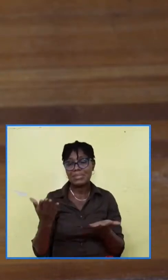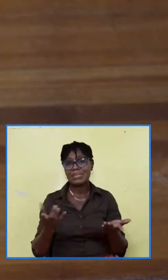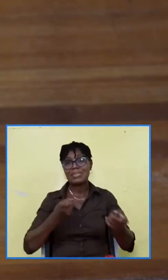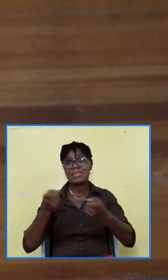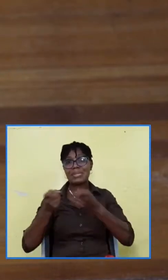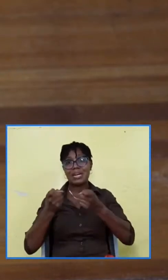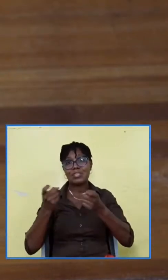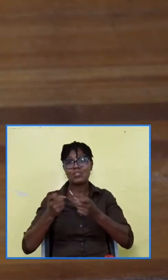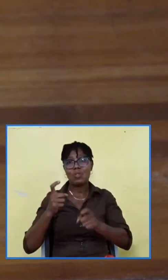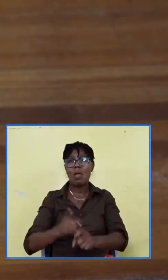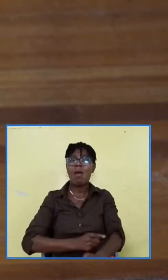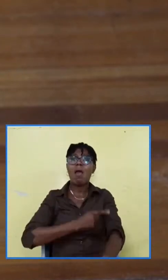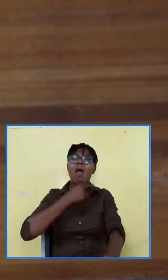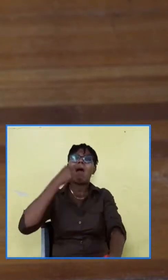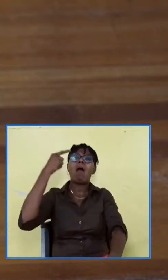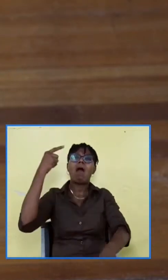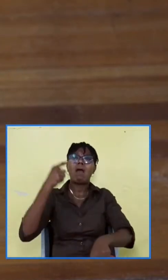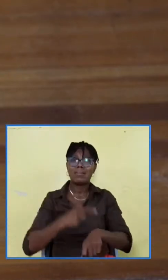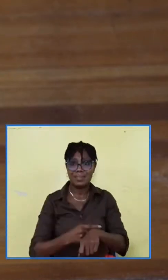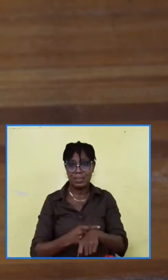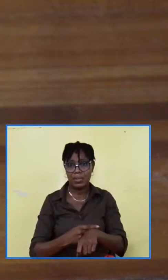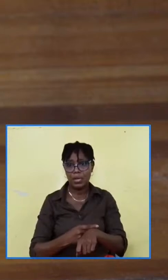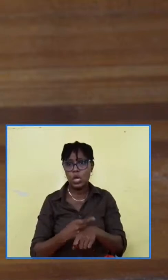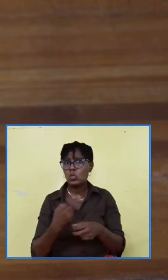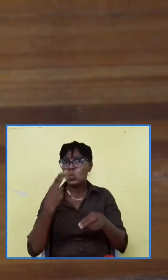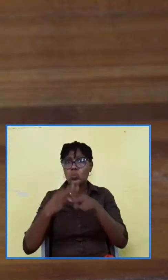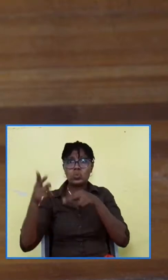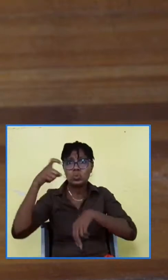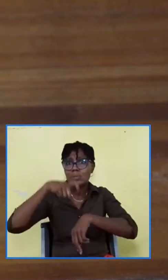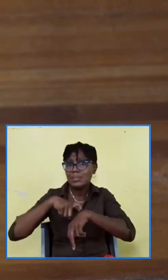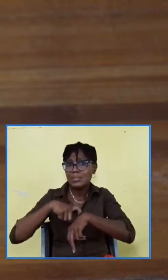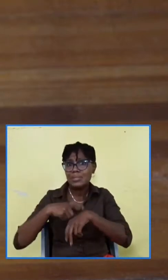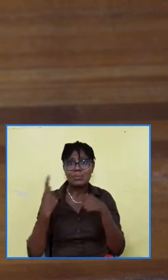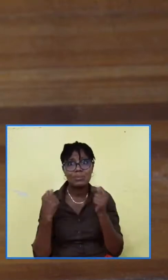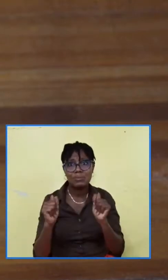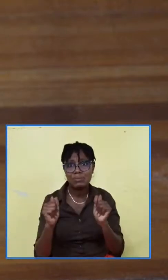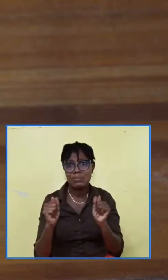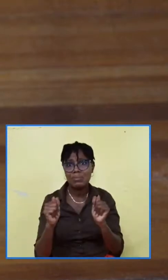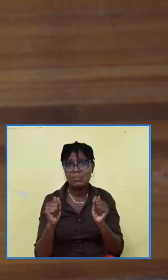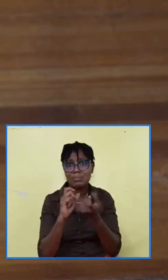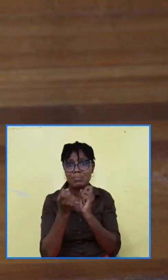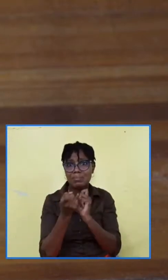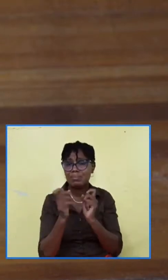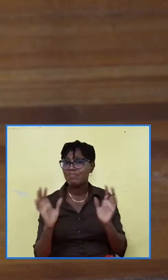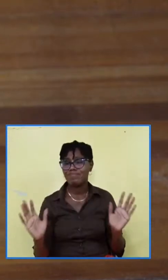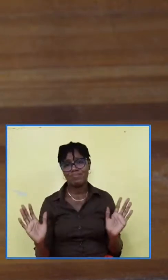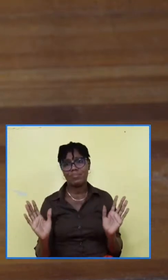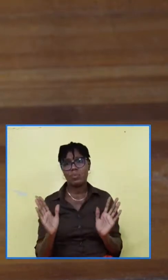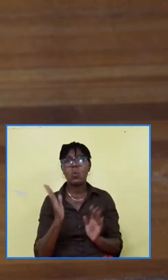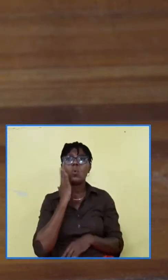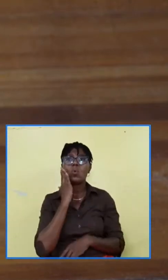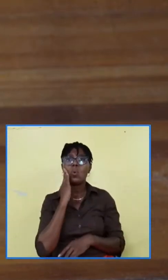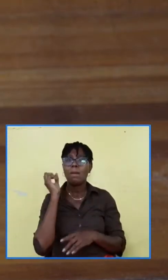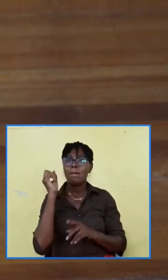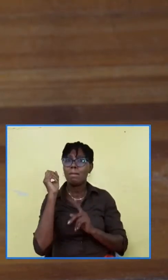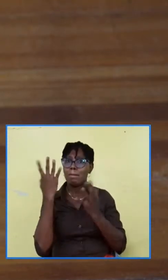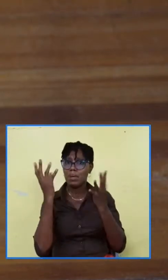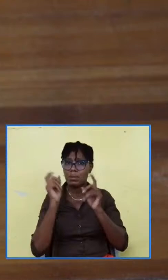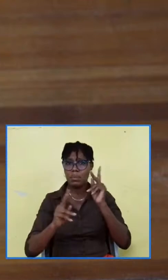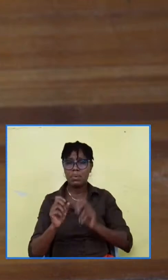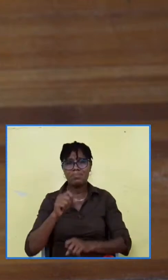time. So we didn't try to do that overnight because we knew there were a lot of concerns and questions about the fund